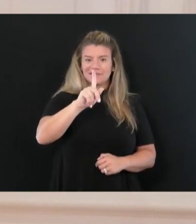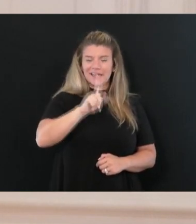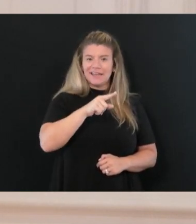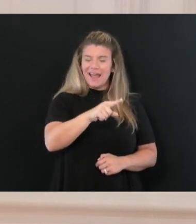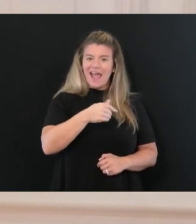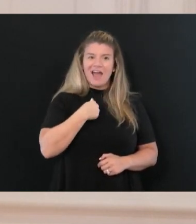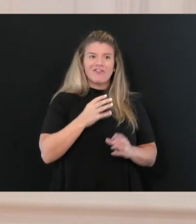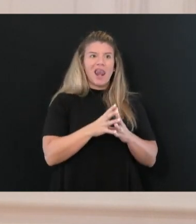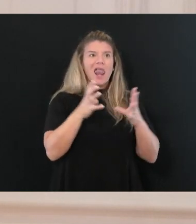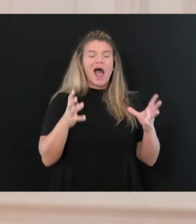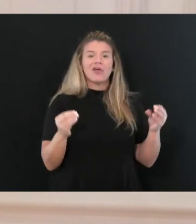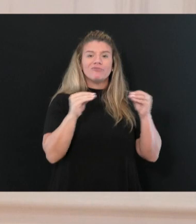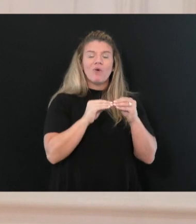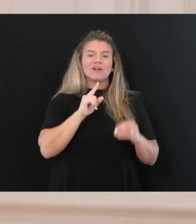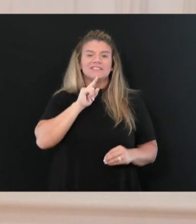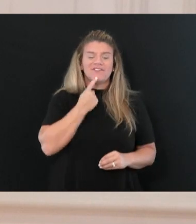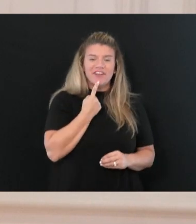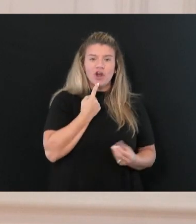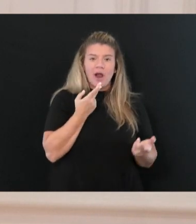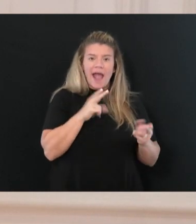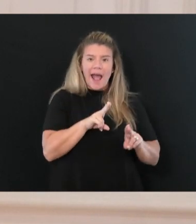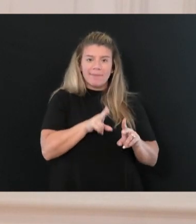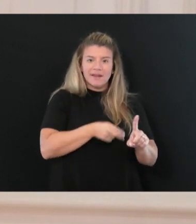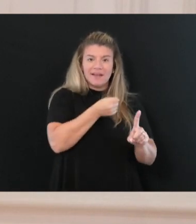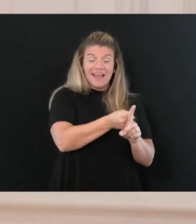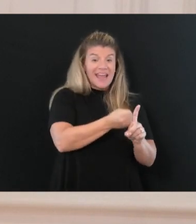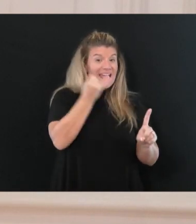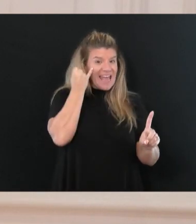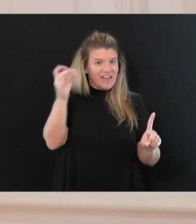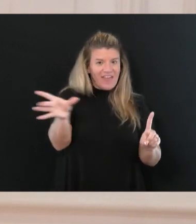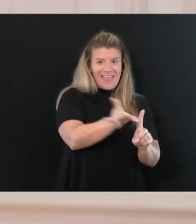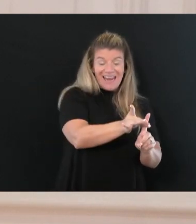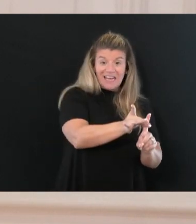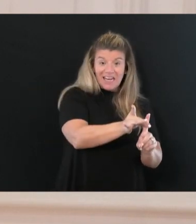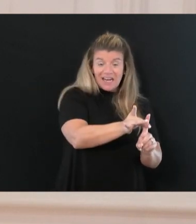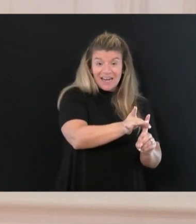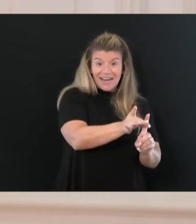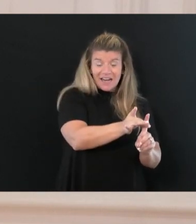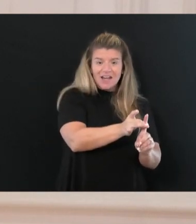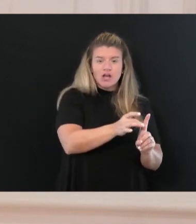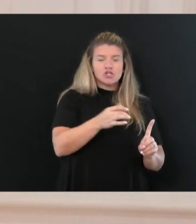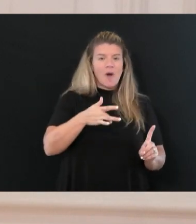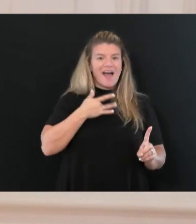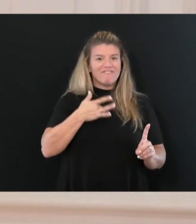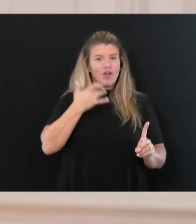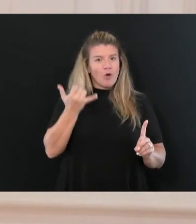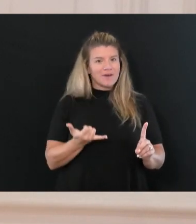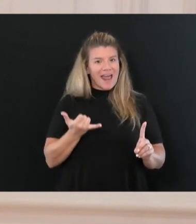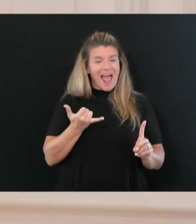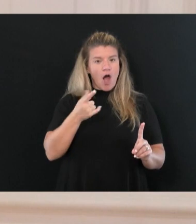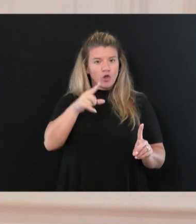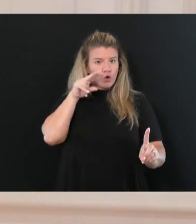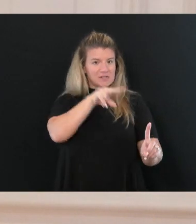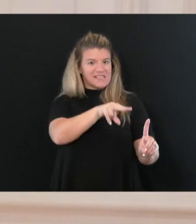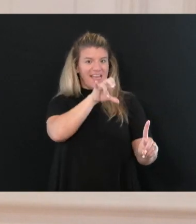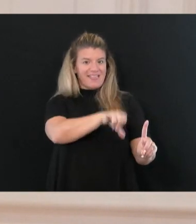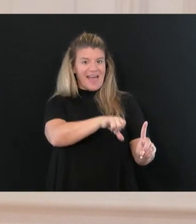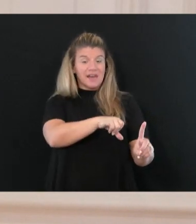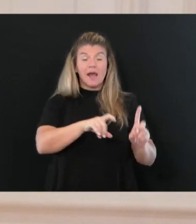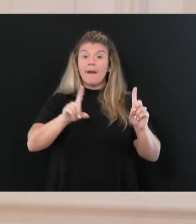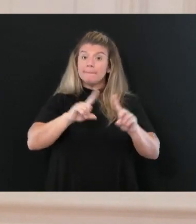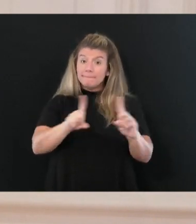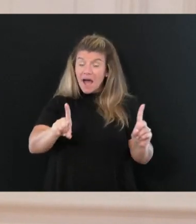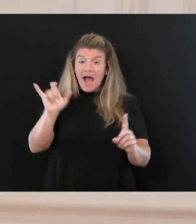suffering much more severe outcomes if infected with COVID-19. So I think that that's what you're seeing, the reflection. But as the governor